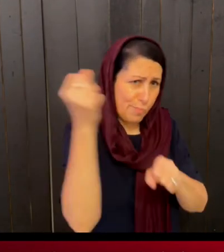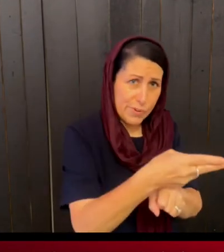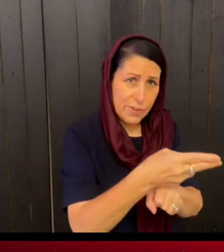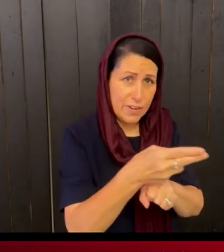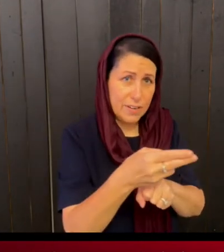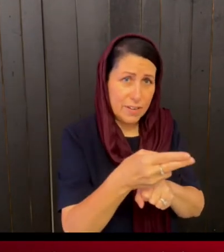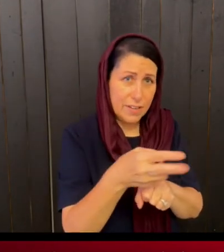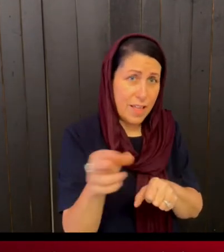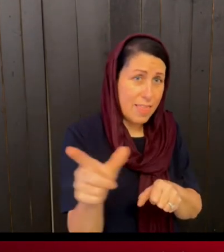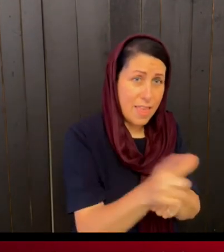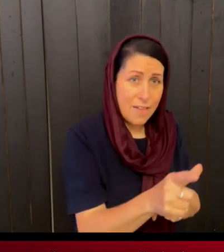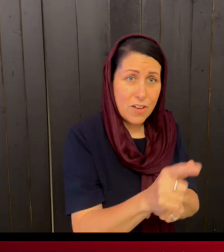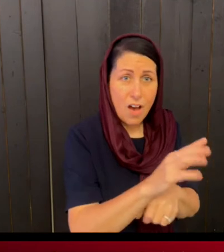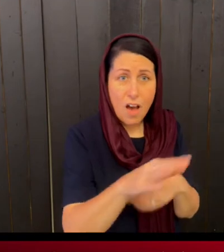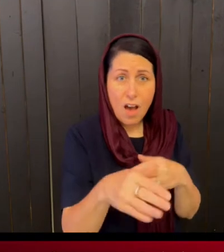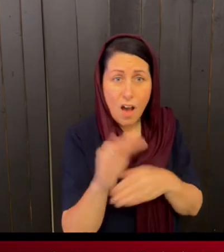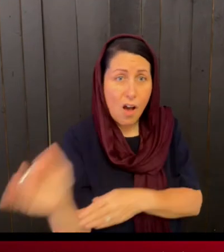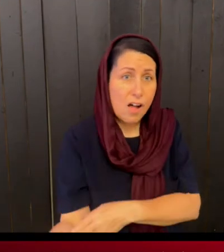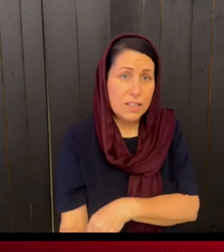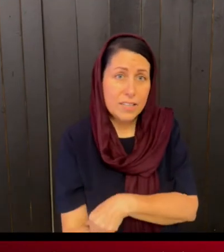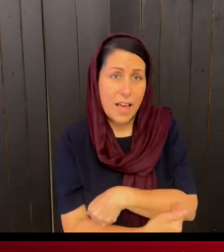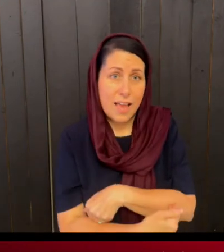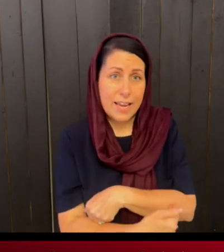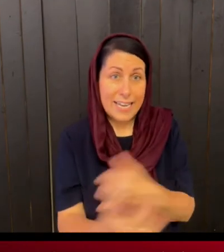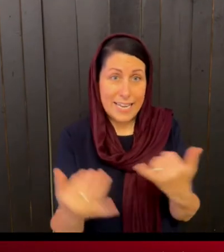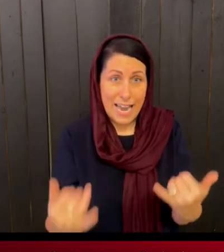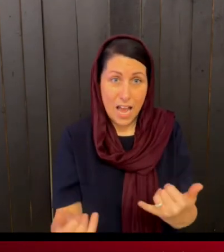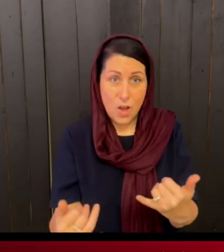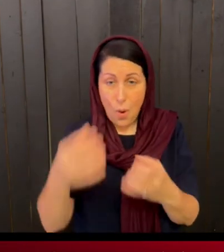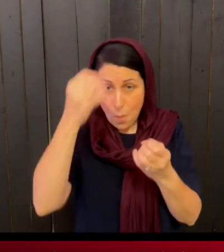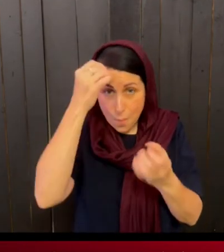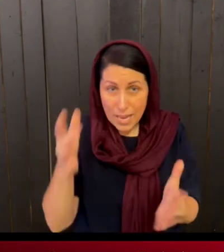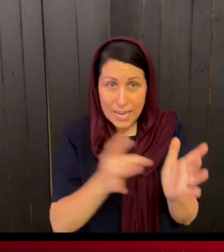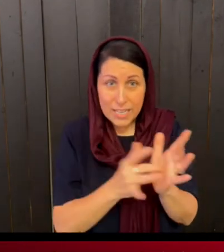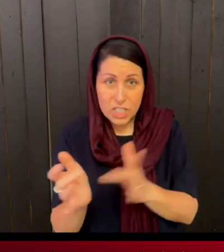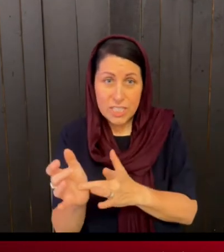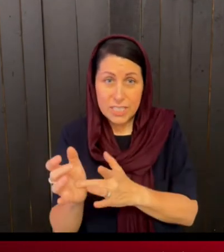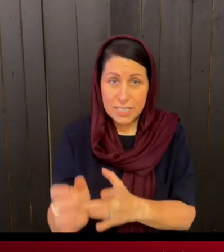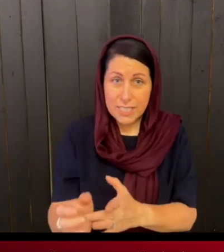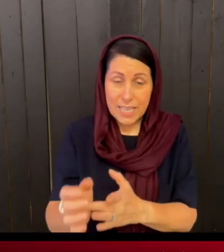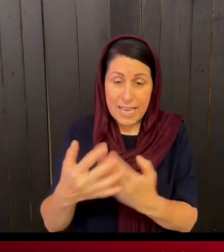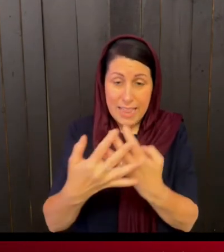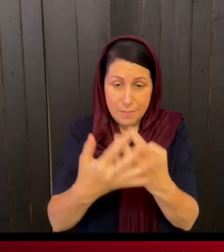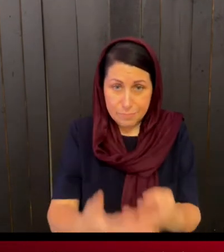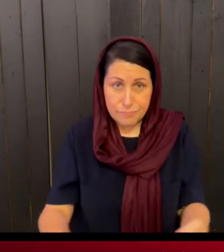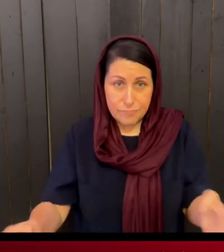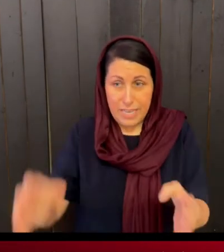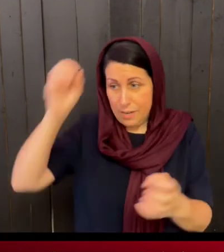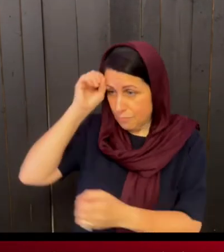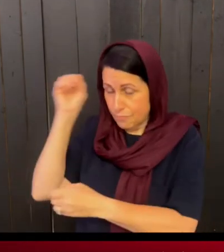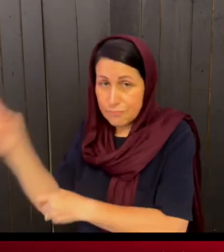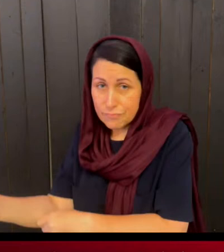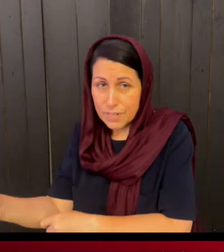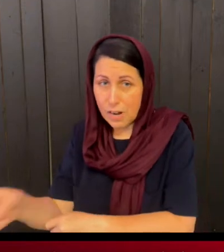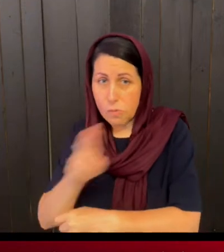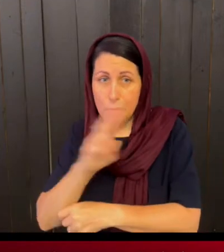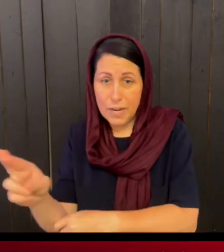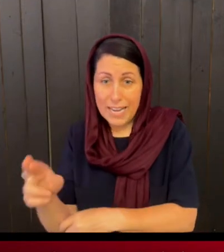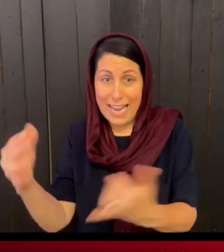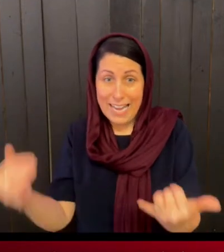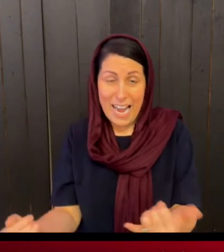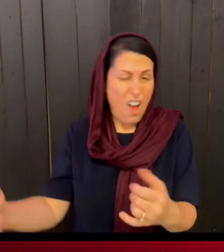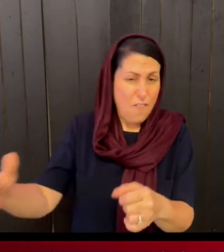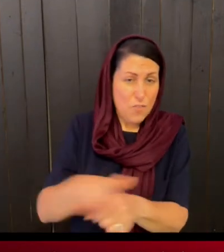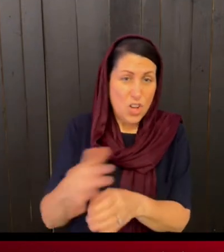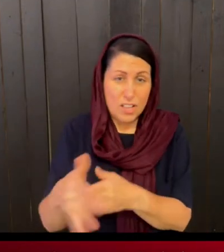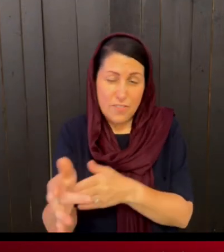They pulled in so many fish, they couldn't even hold it all. They had to have help to drag the fish in. So it's another example of